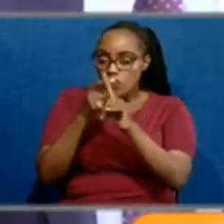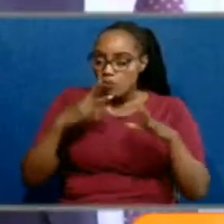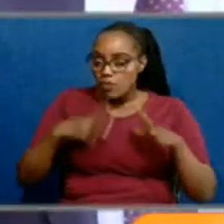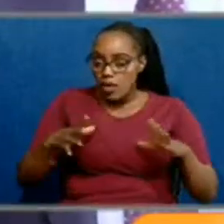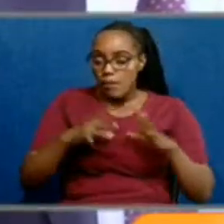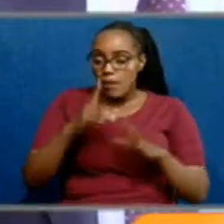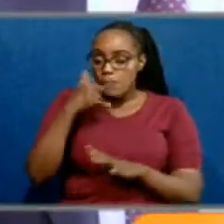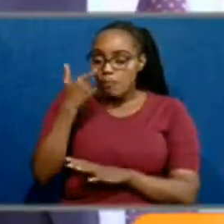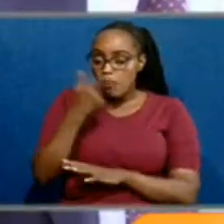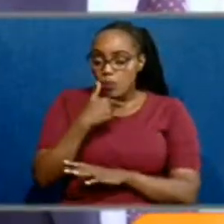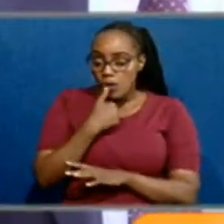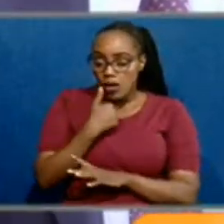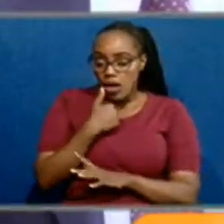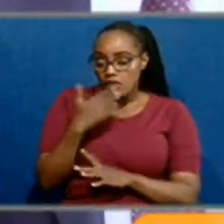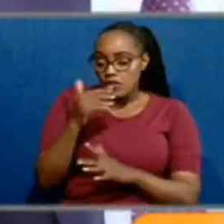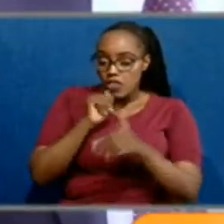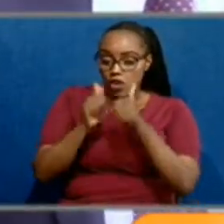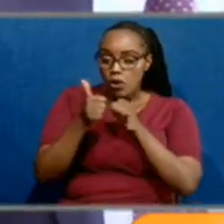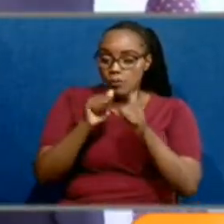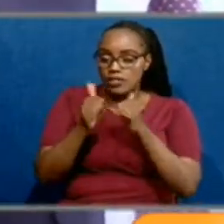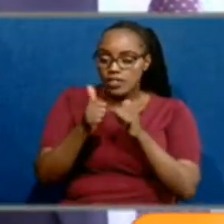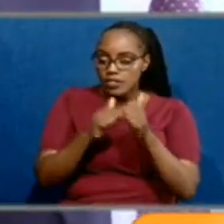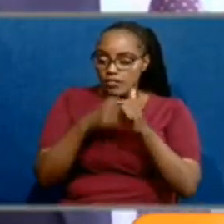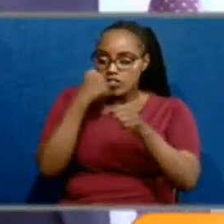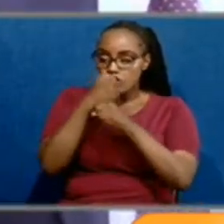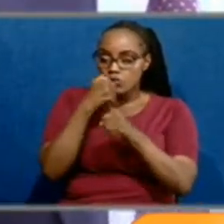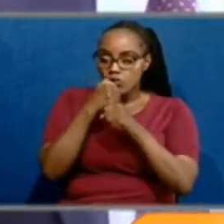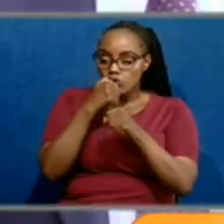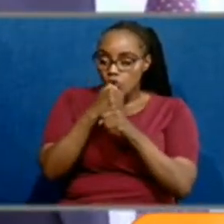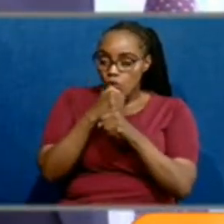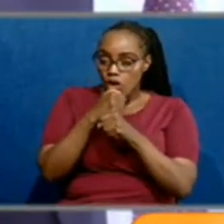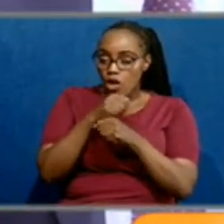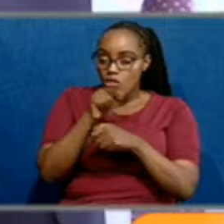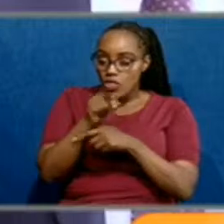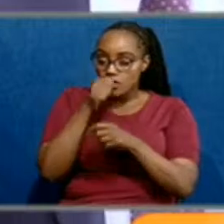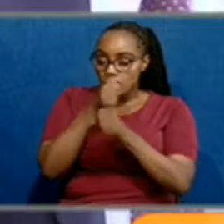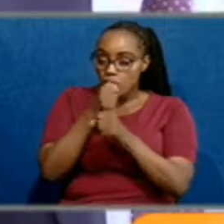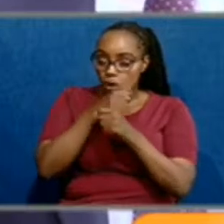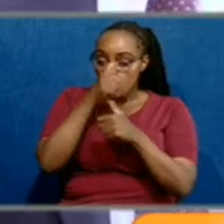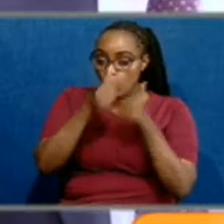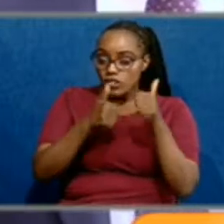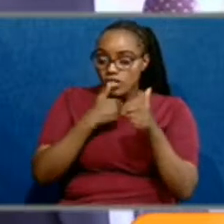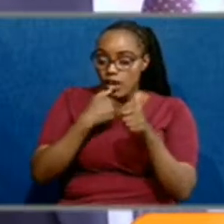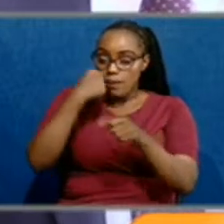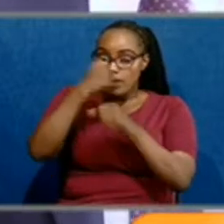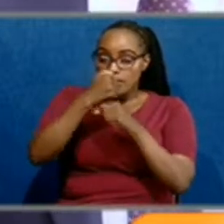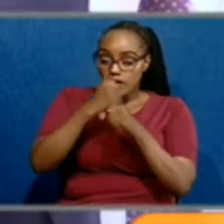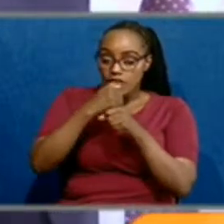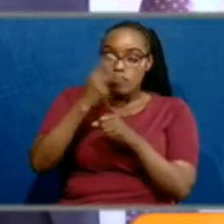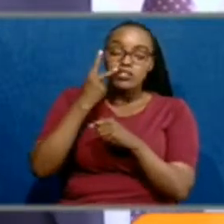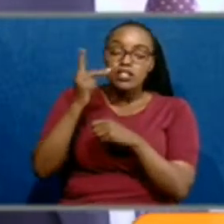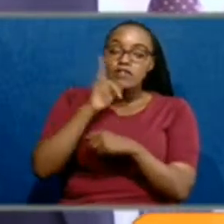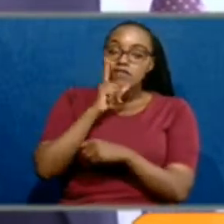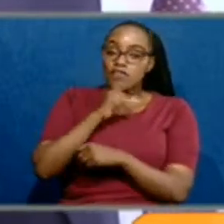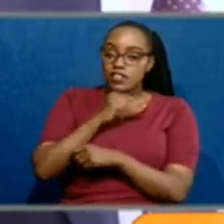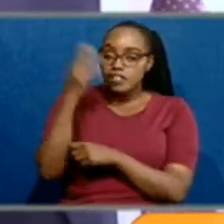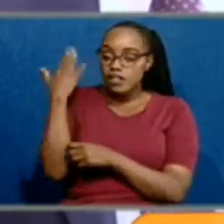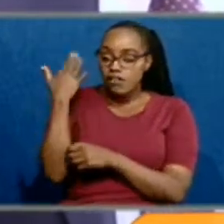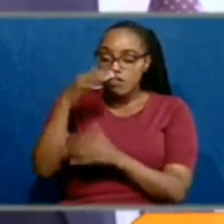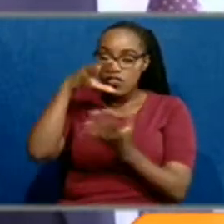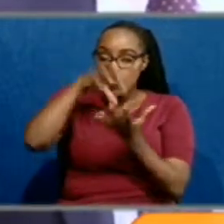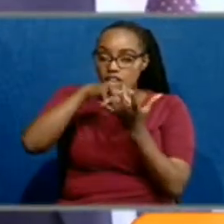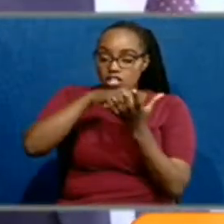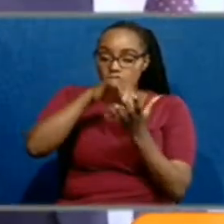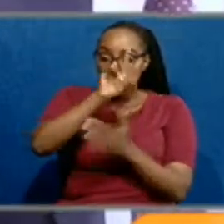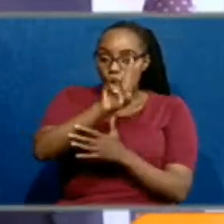don't have the competencies to carry out the work that they are doing. And so we've seen in the past cases of one